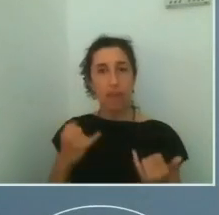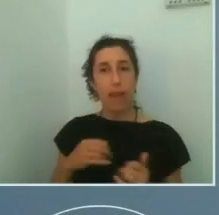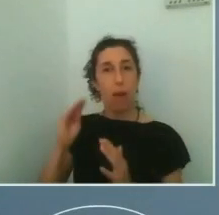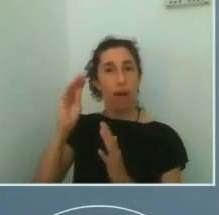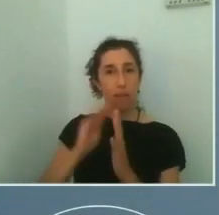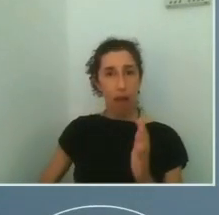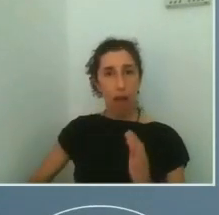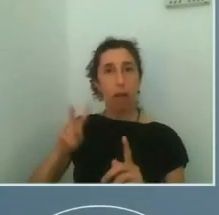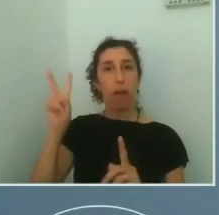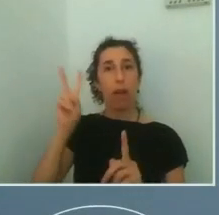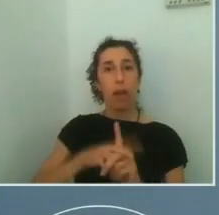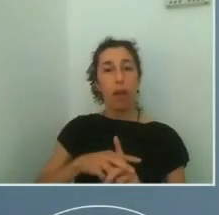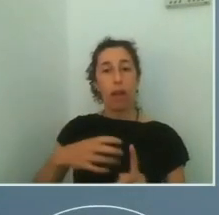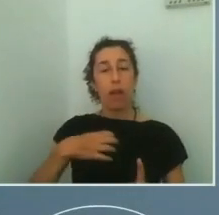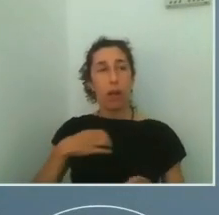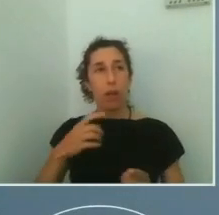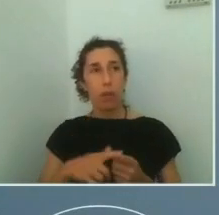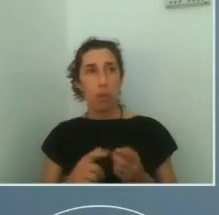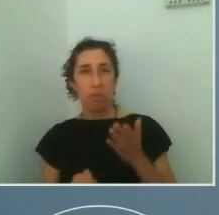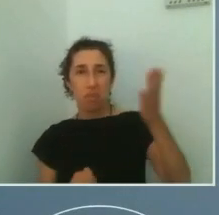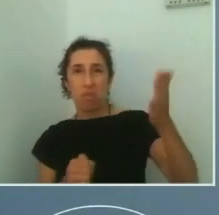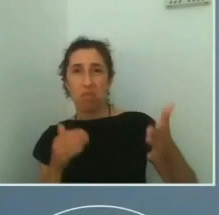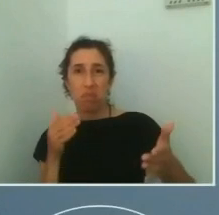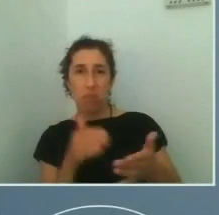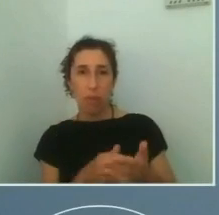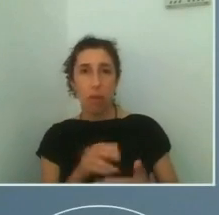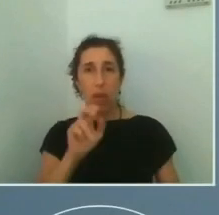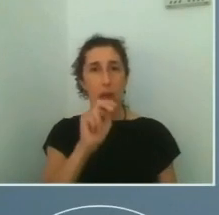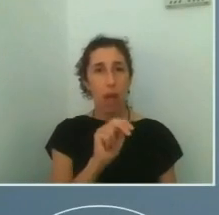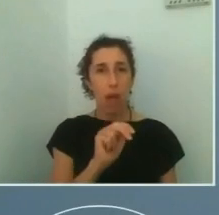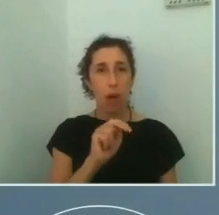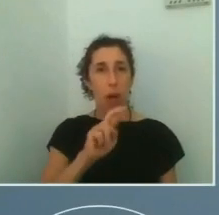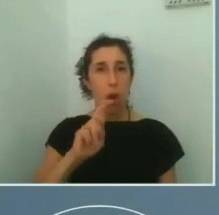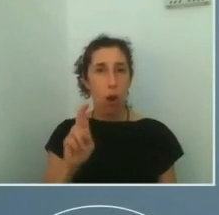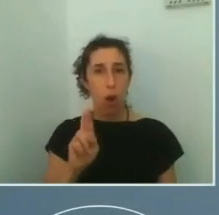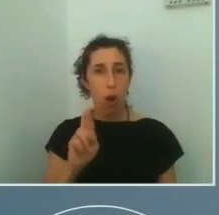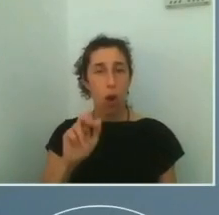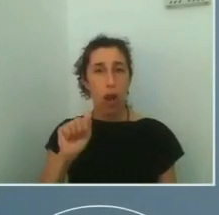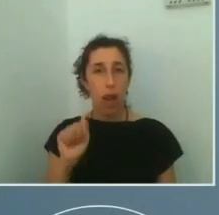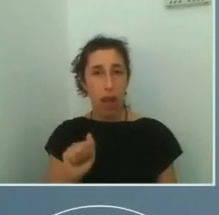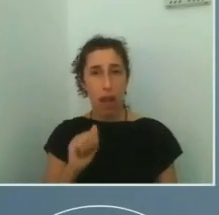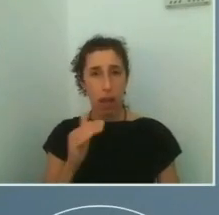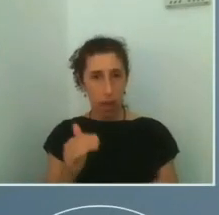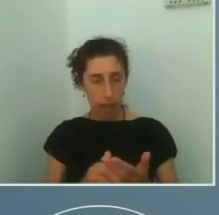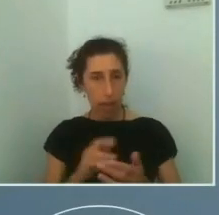of the recent precedents is the Trump Organization, because part of the problem is Letitia James, when she ran for